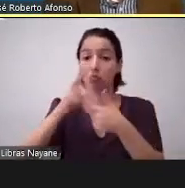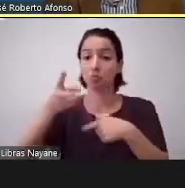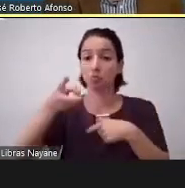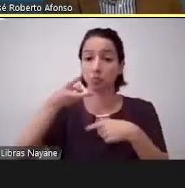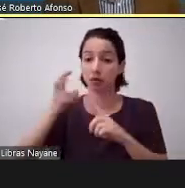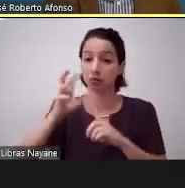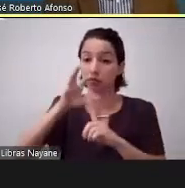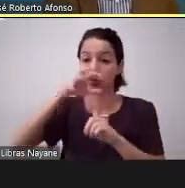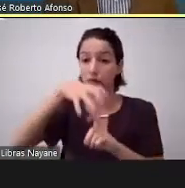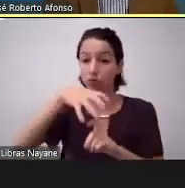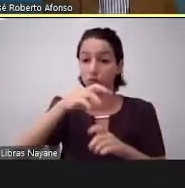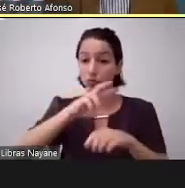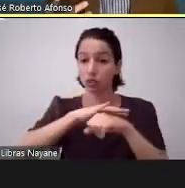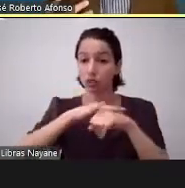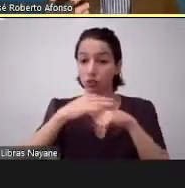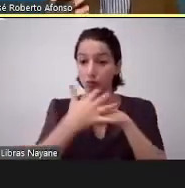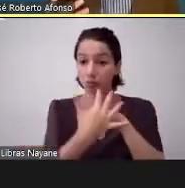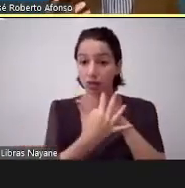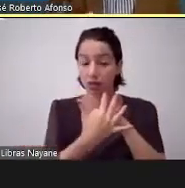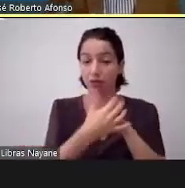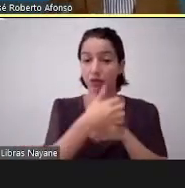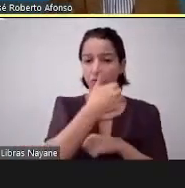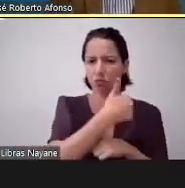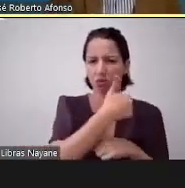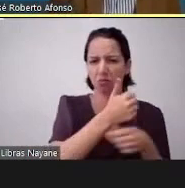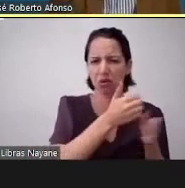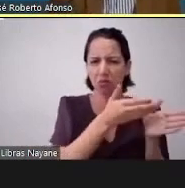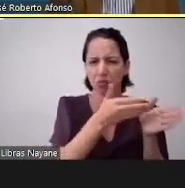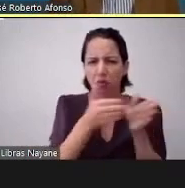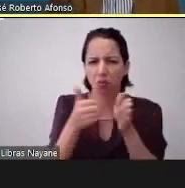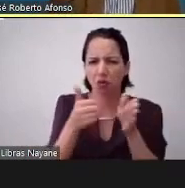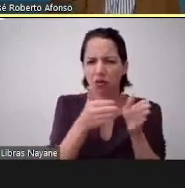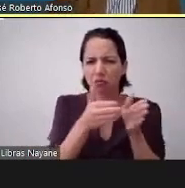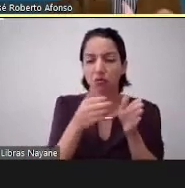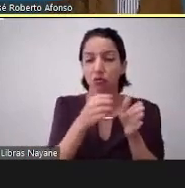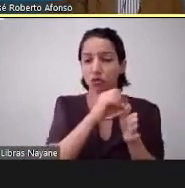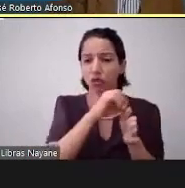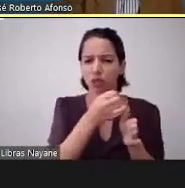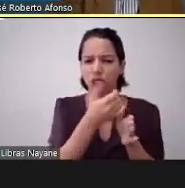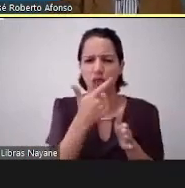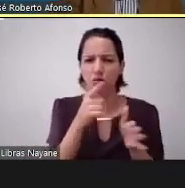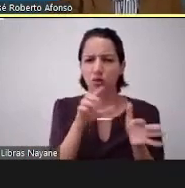seen that was affected by the pandemic, if there is no